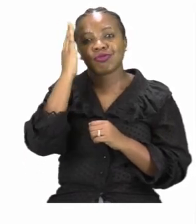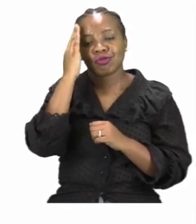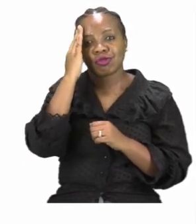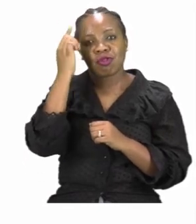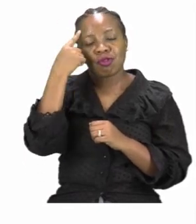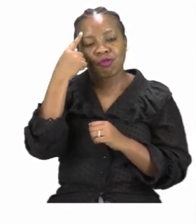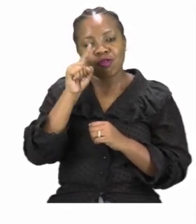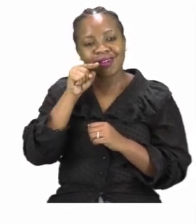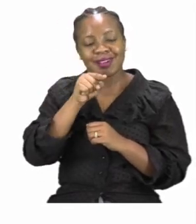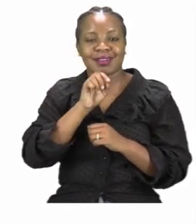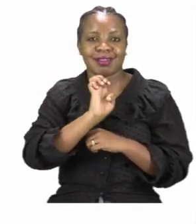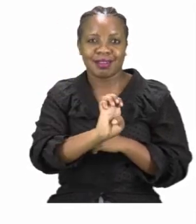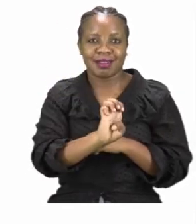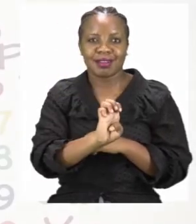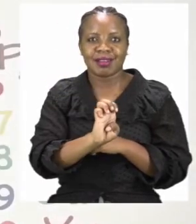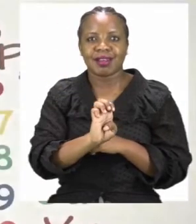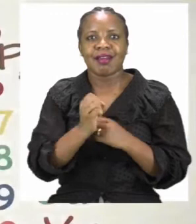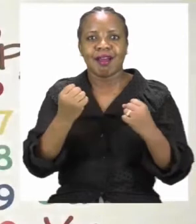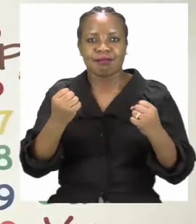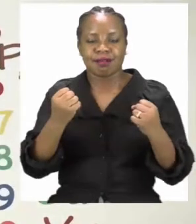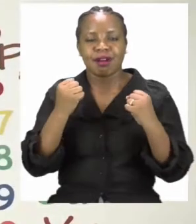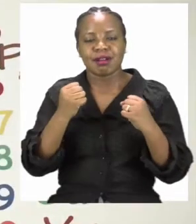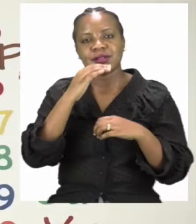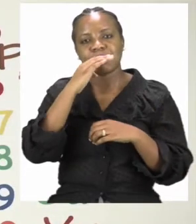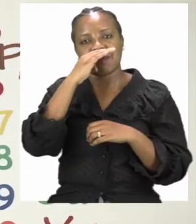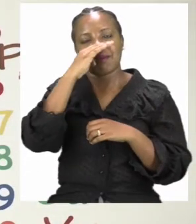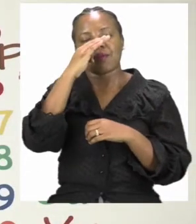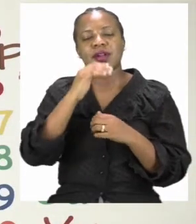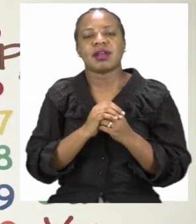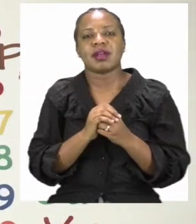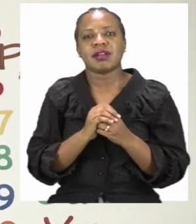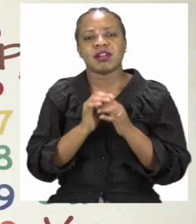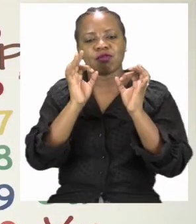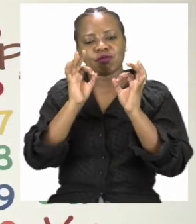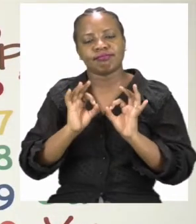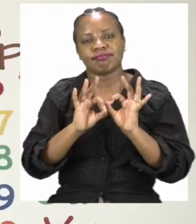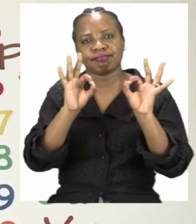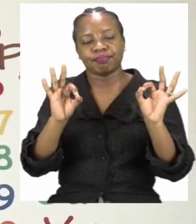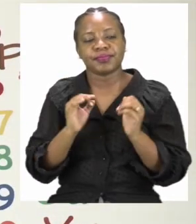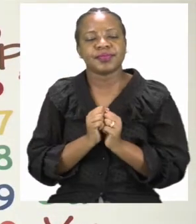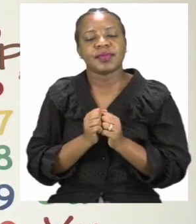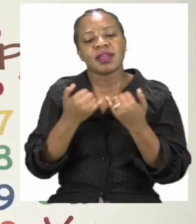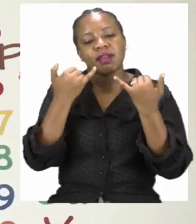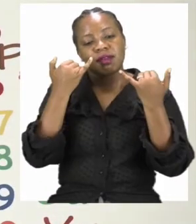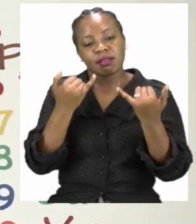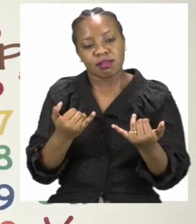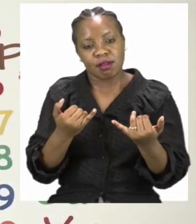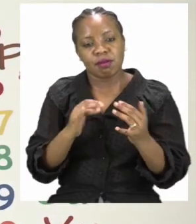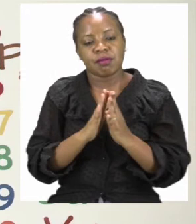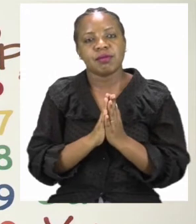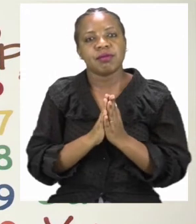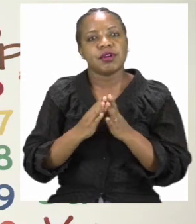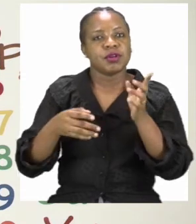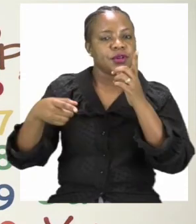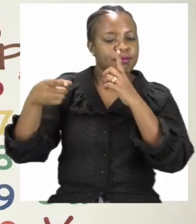elegance. So now that we have read our story and also the questions, it's time to now read